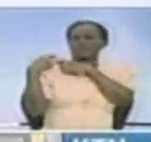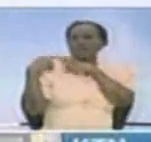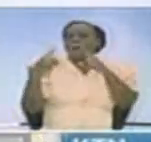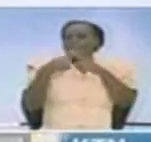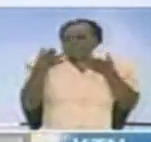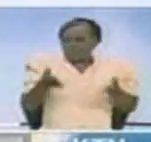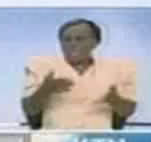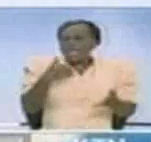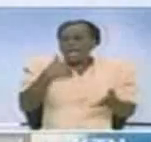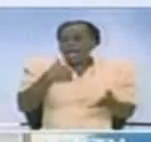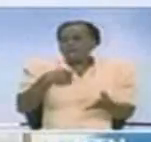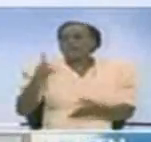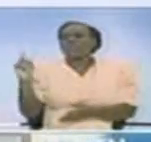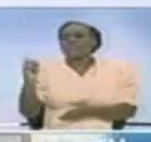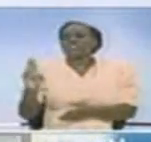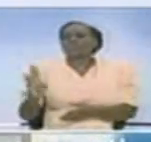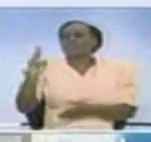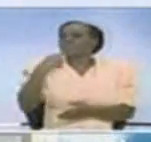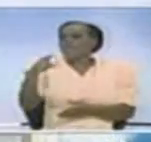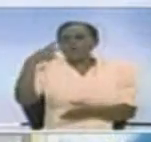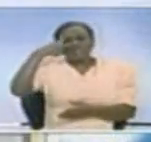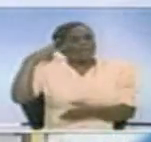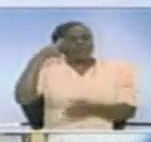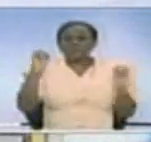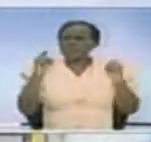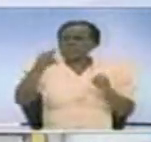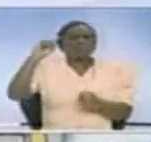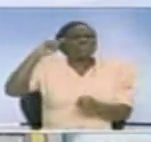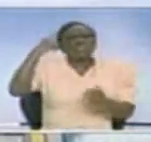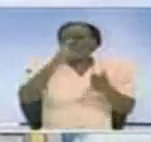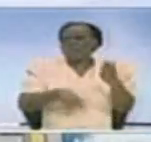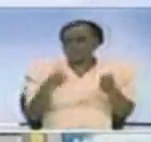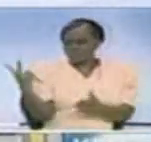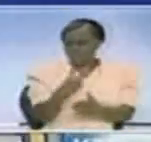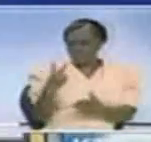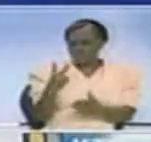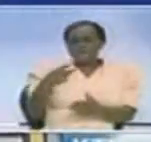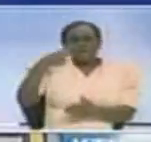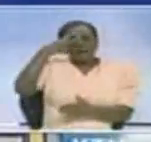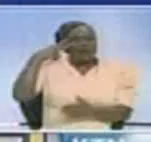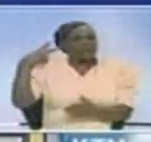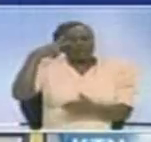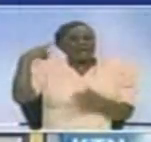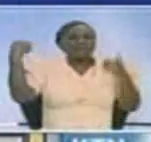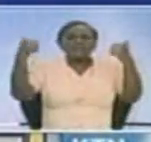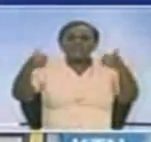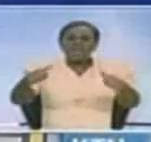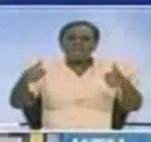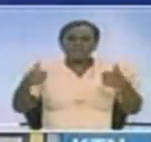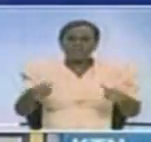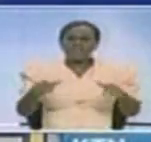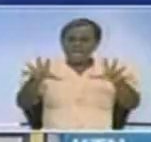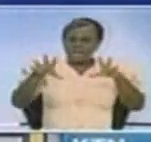have President Uhuru Kenyatta saying this has nothing to do with Al-Shabaab. What do you make of the two? Well, Al-Shabaab has never